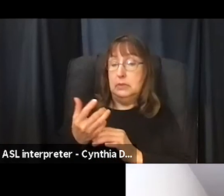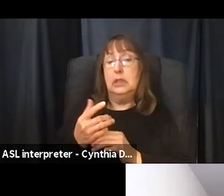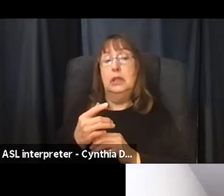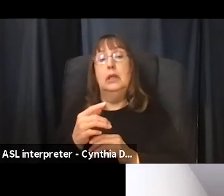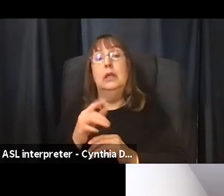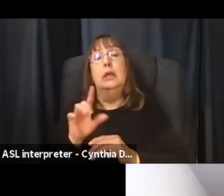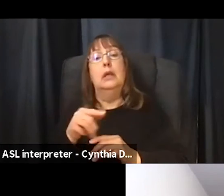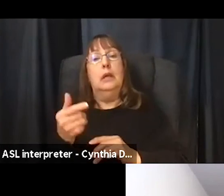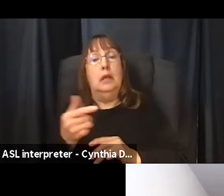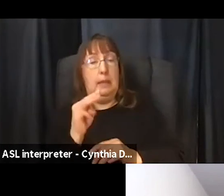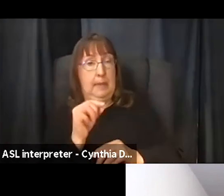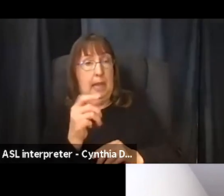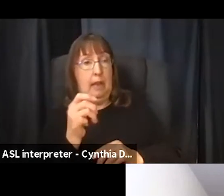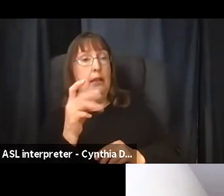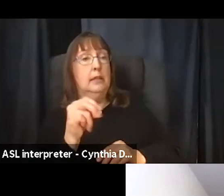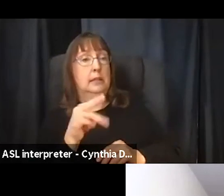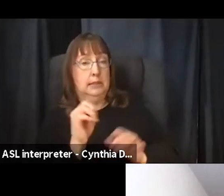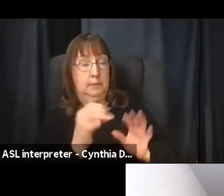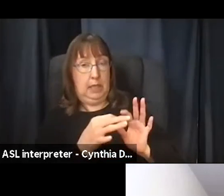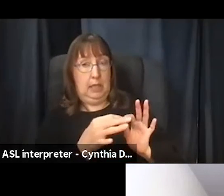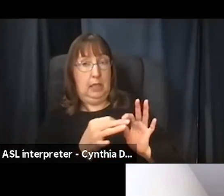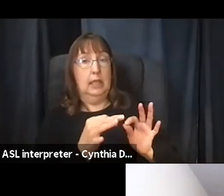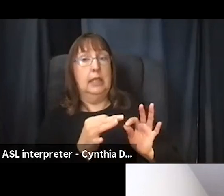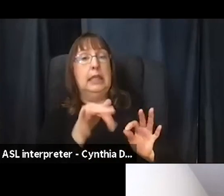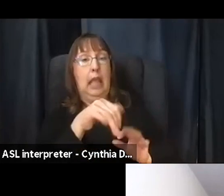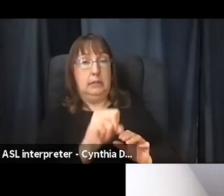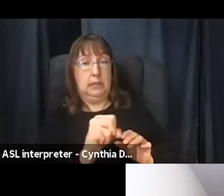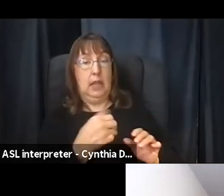Absolutely. I just want to speak on